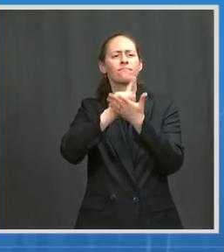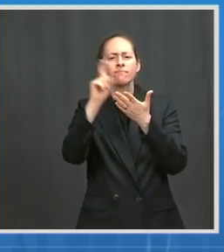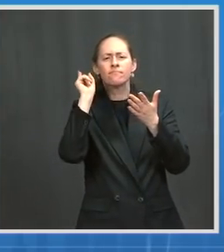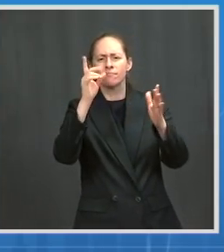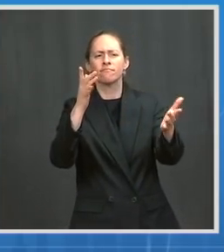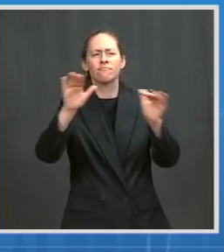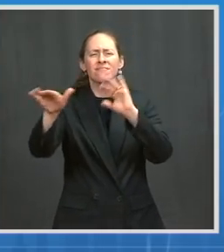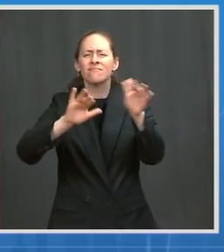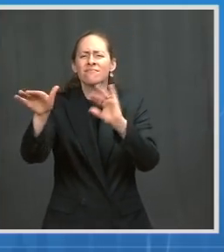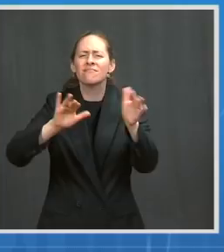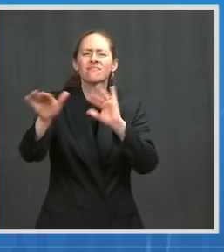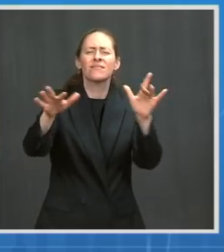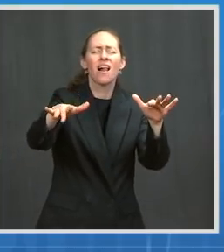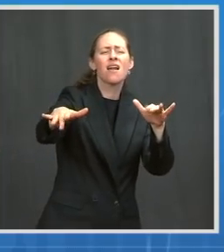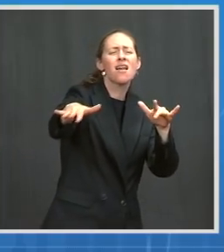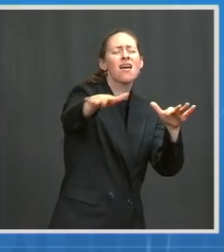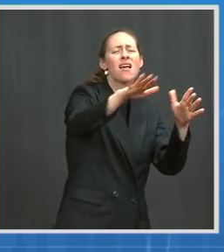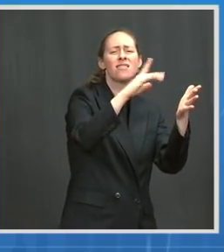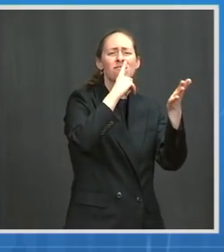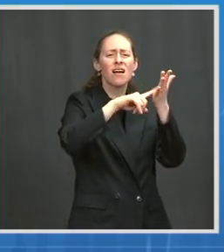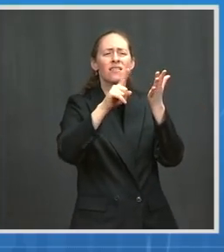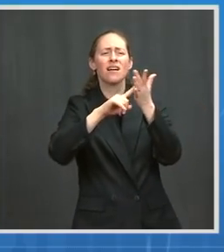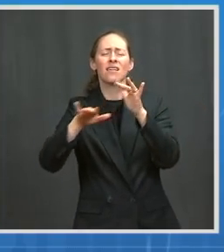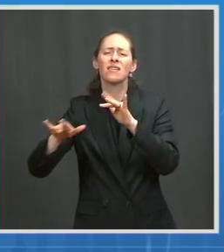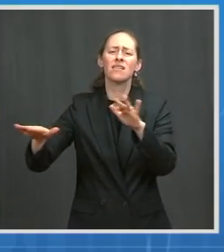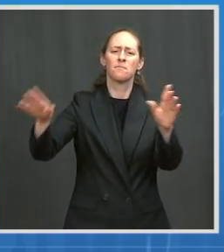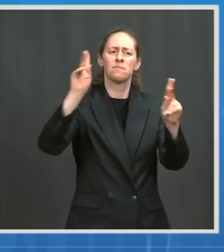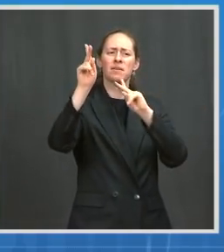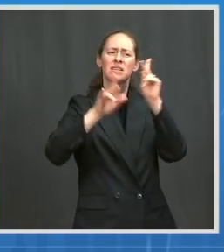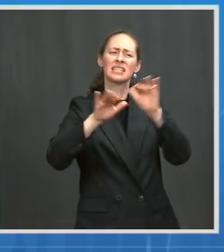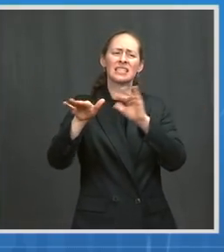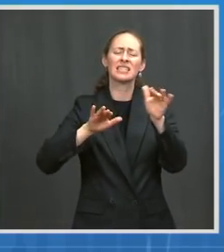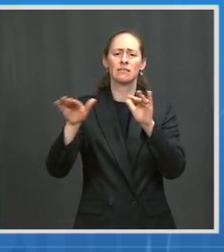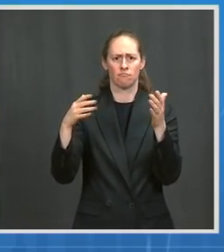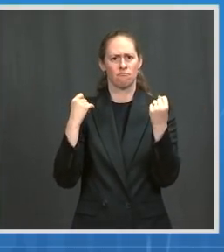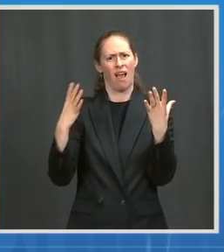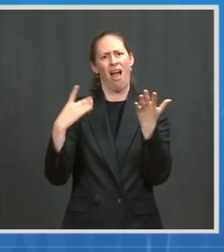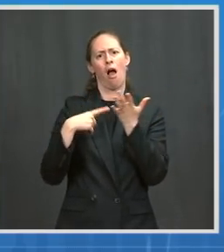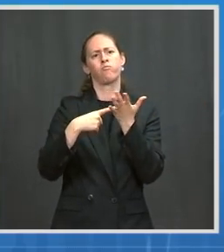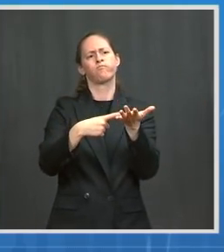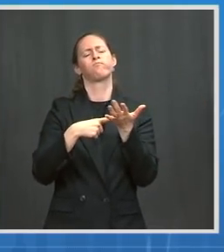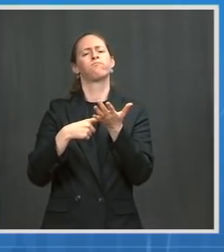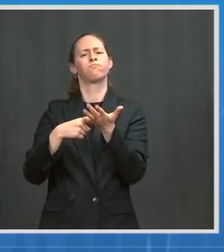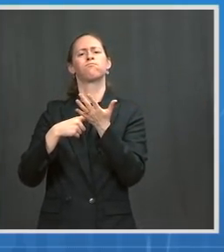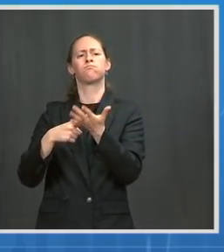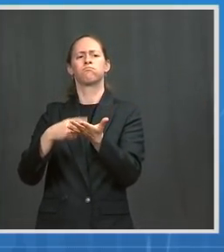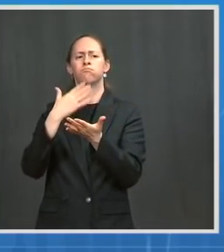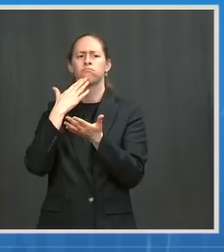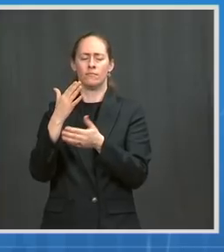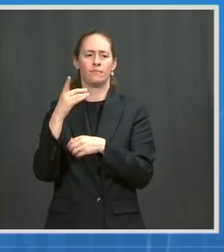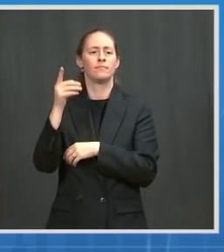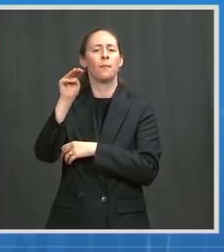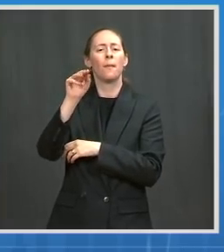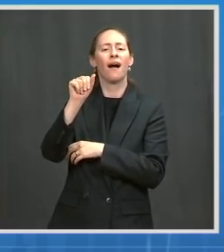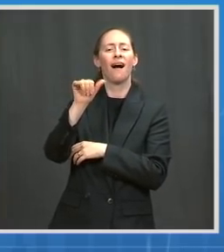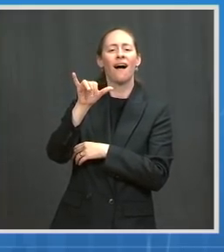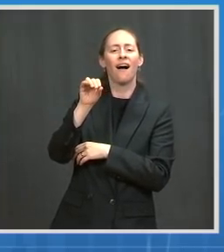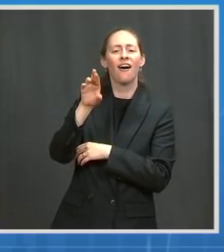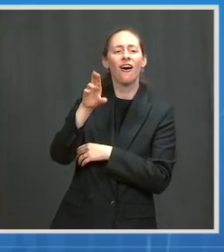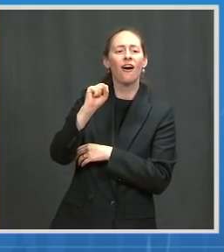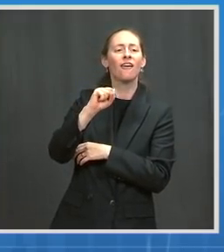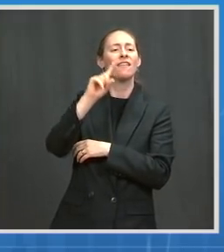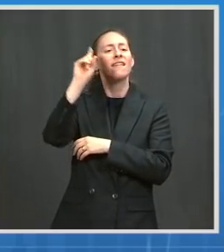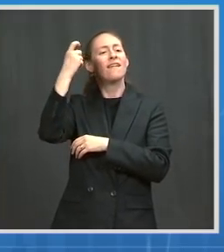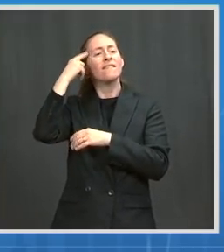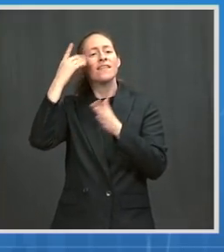thousands of conversations in all 50 states. Our mayor's challenge has mobilized mayors in cities and towns across America to push toward